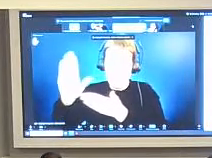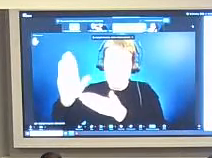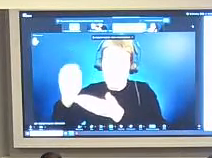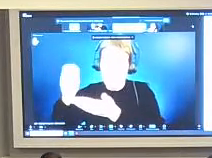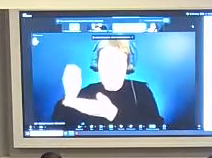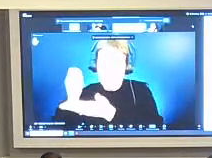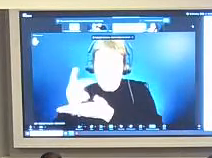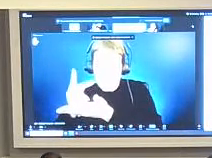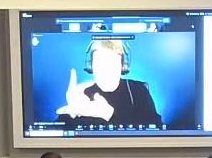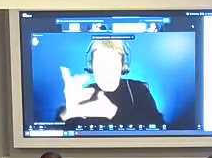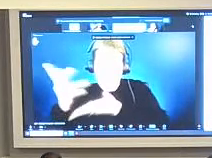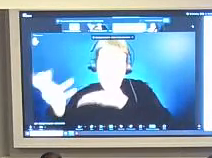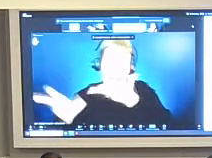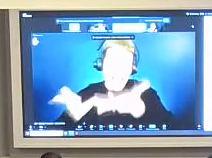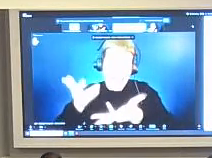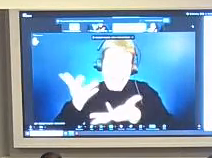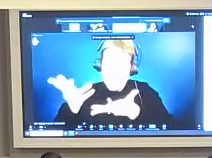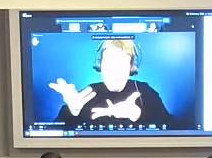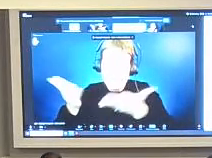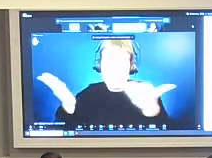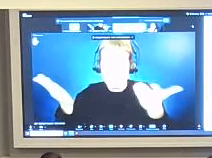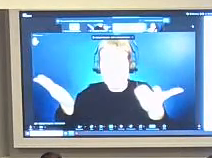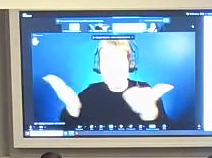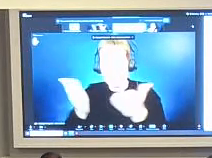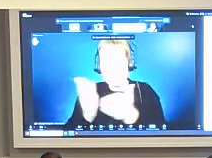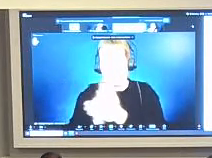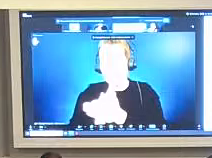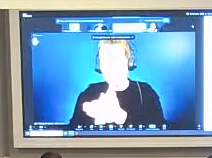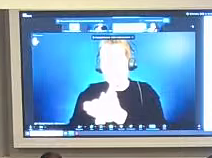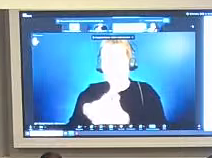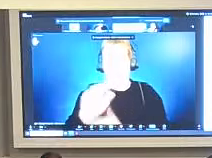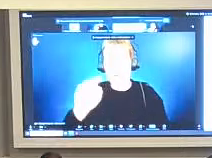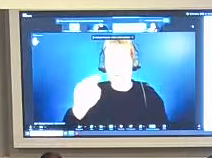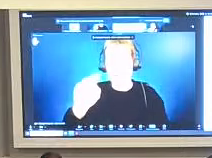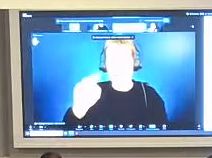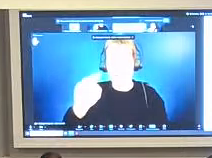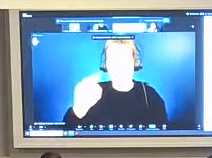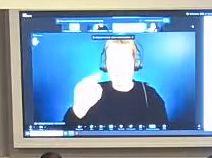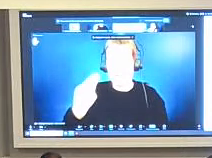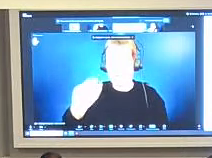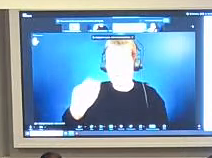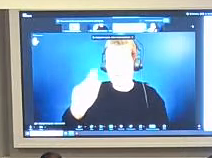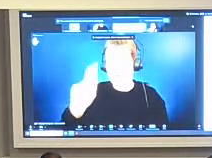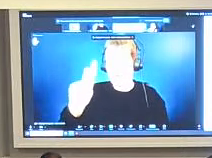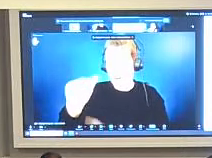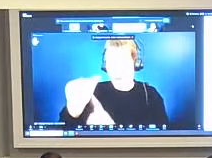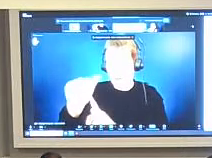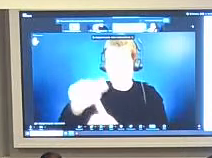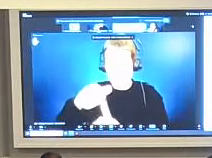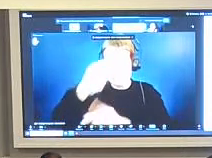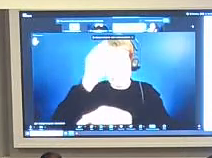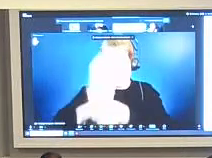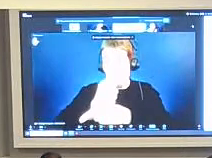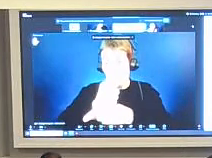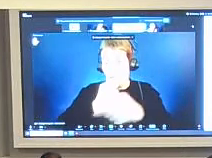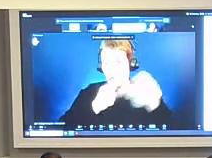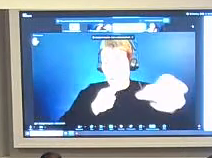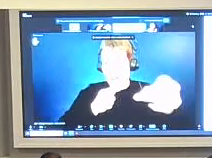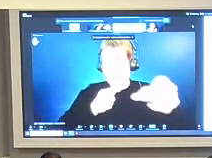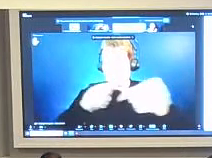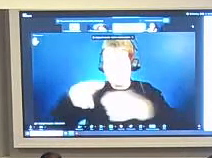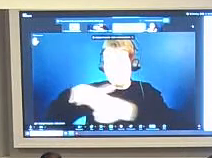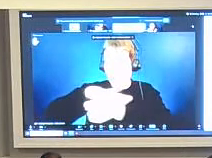know Marcus very, very correct. And we